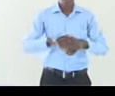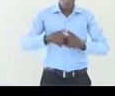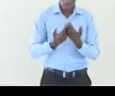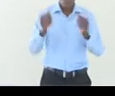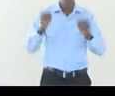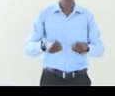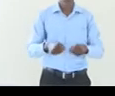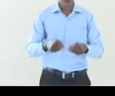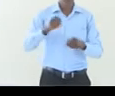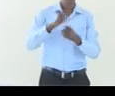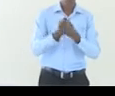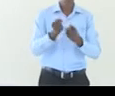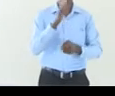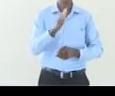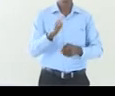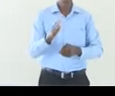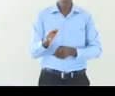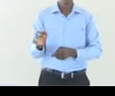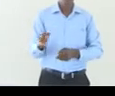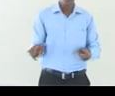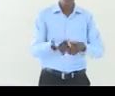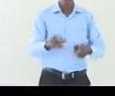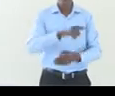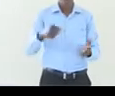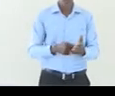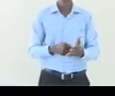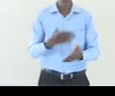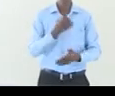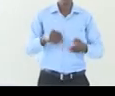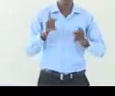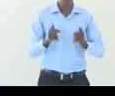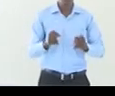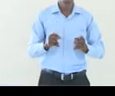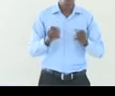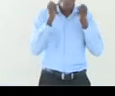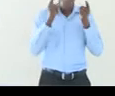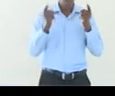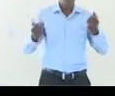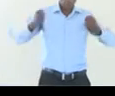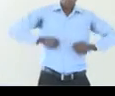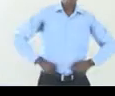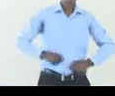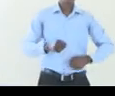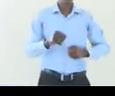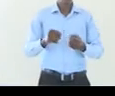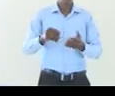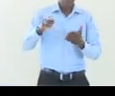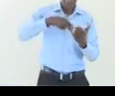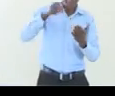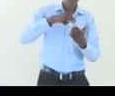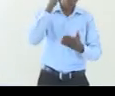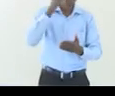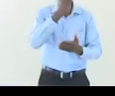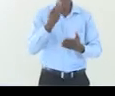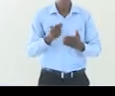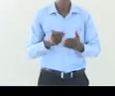How can a situation be like this and people are waking up, dressing up, making up, and carrying on as if